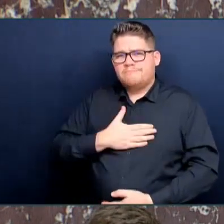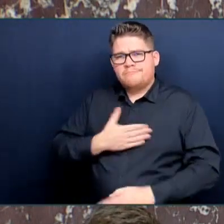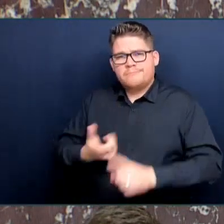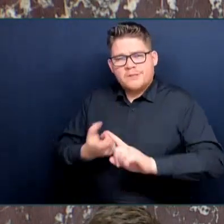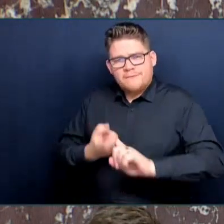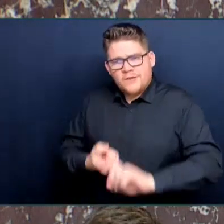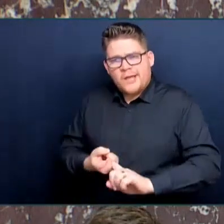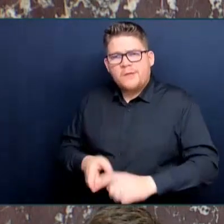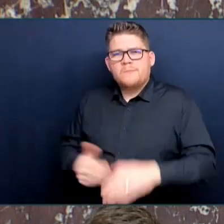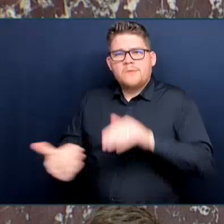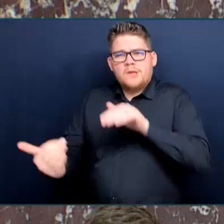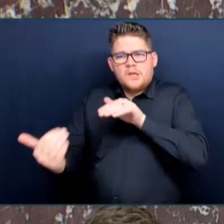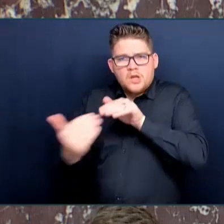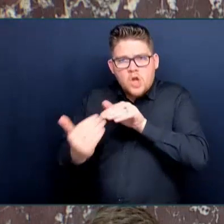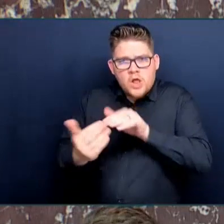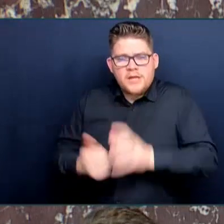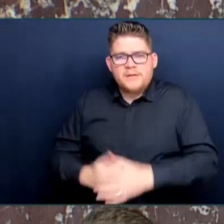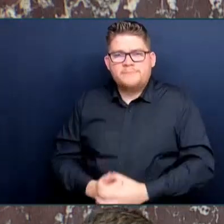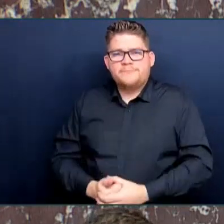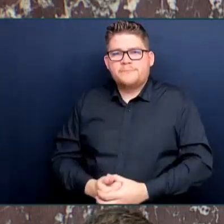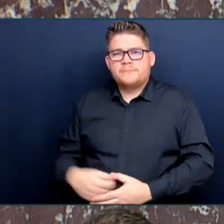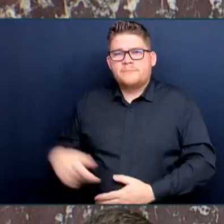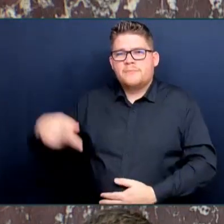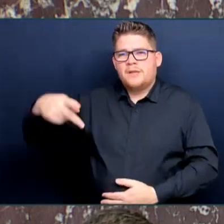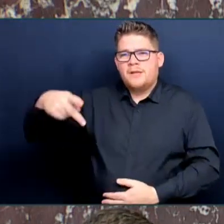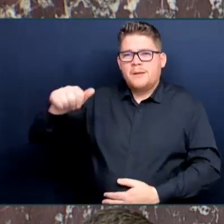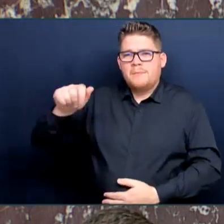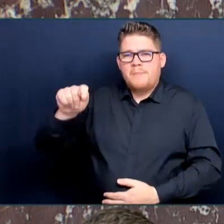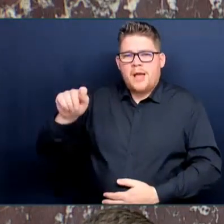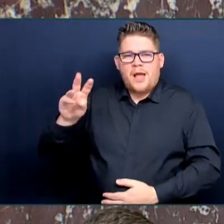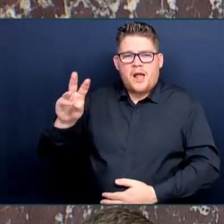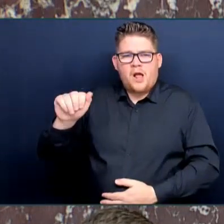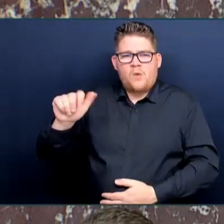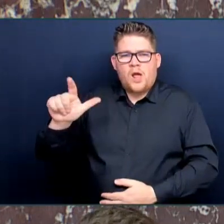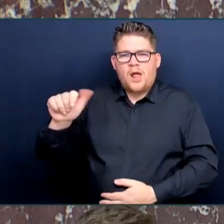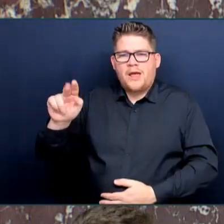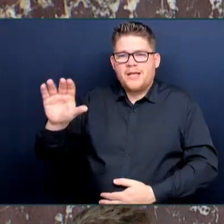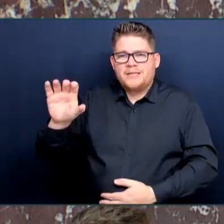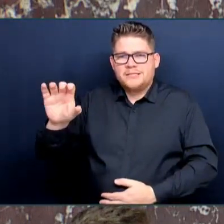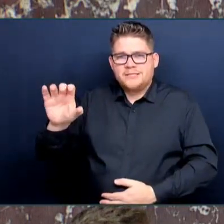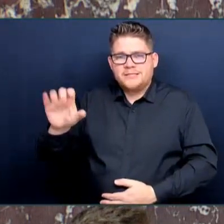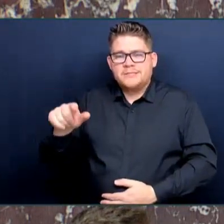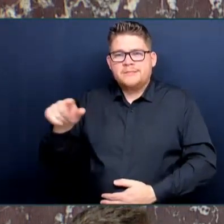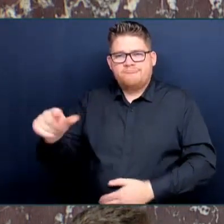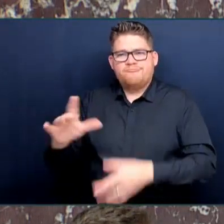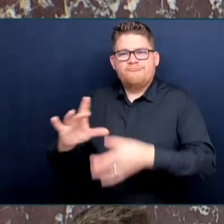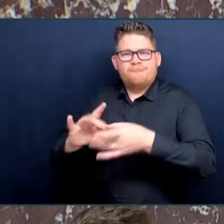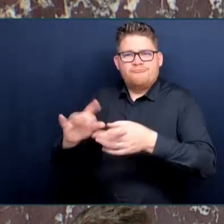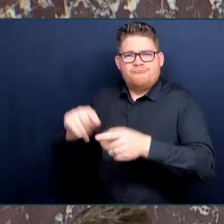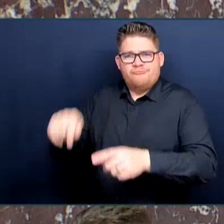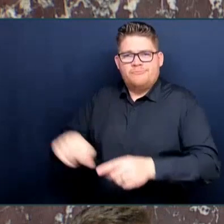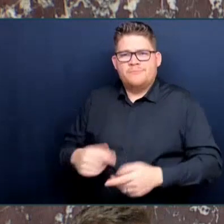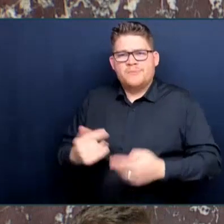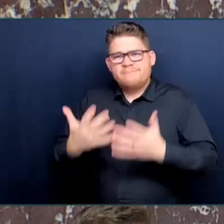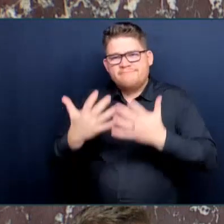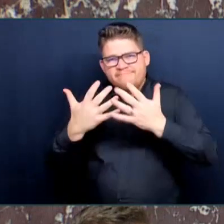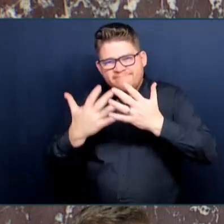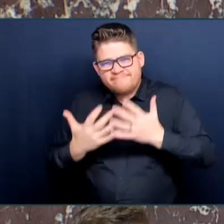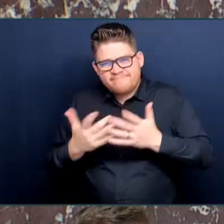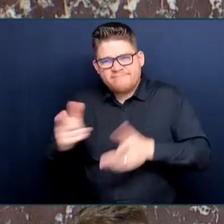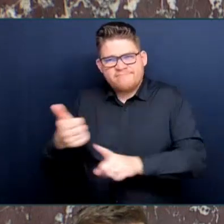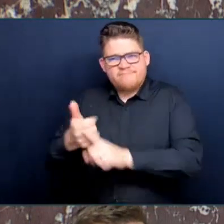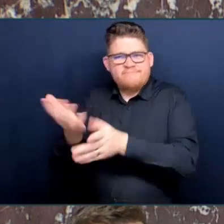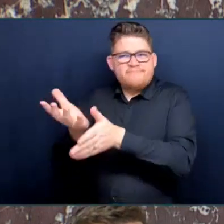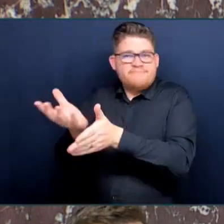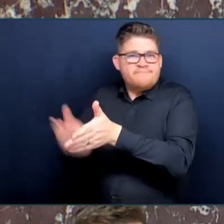Pat. Pat was a true community icon in Kamloops. And a lot of times we say that about people,